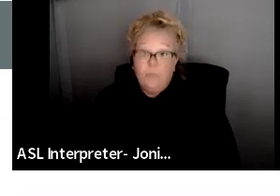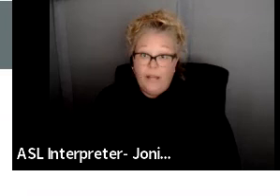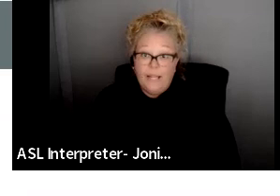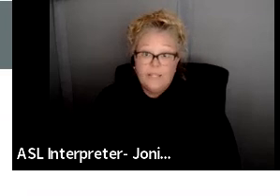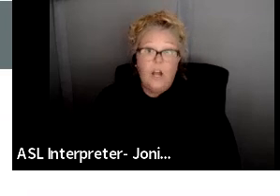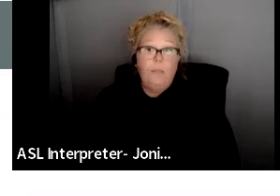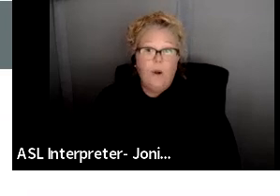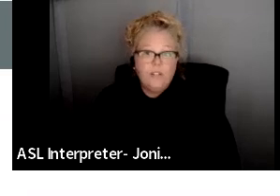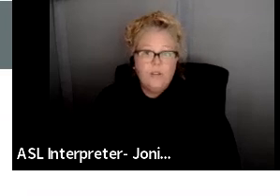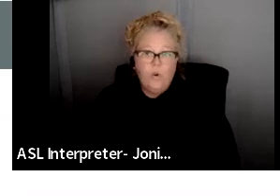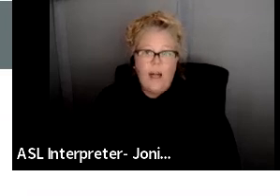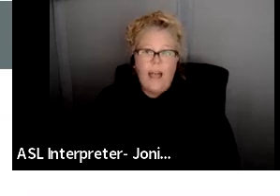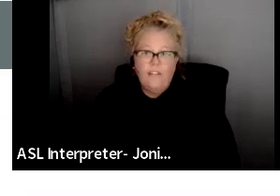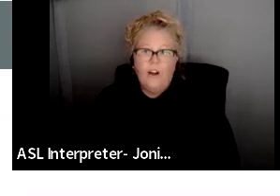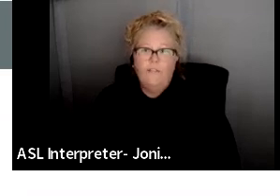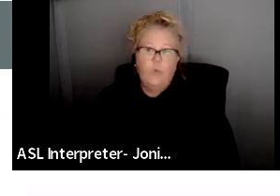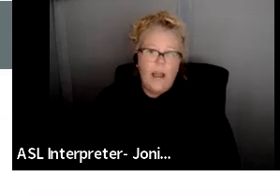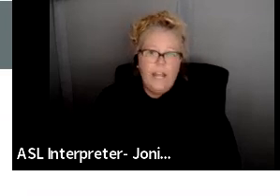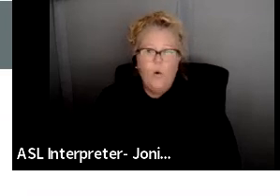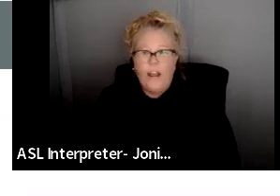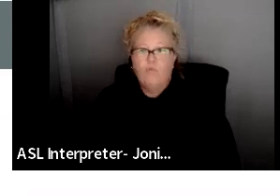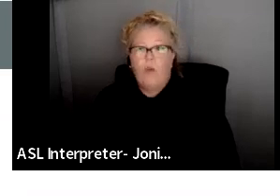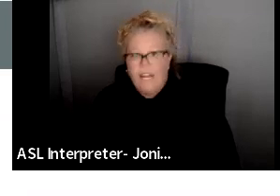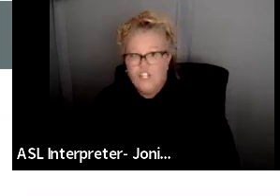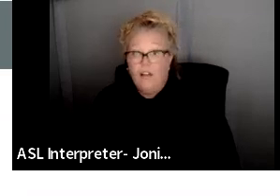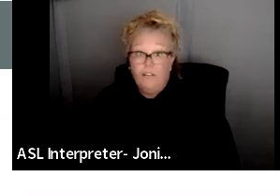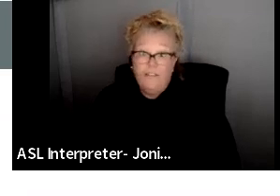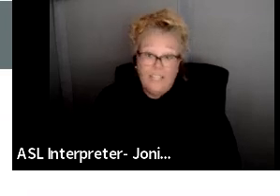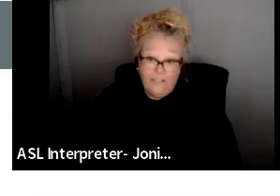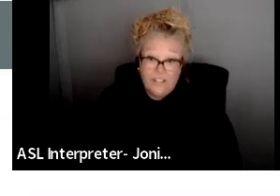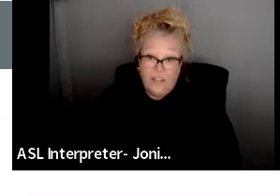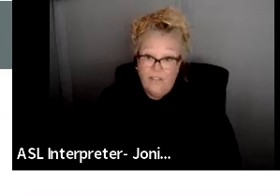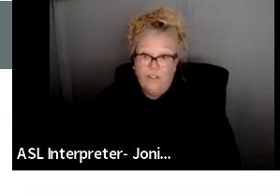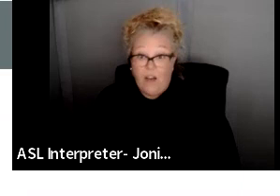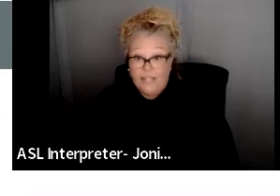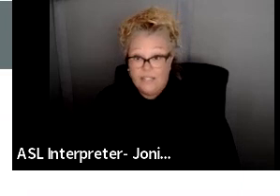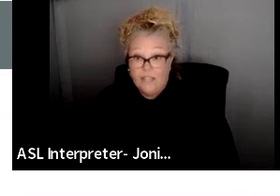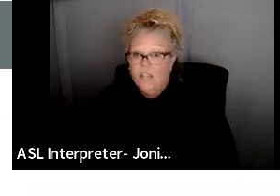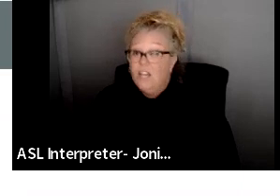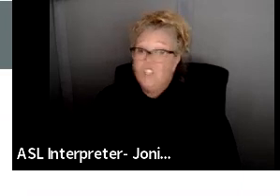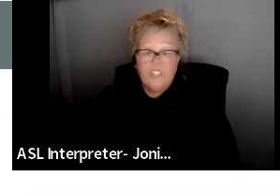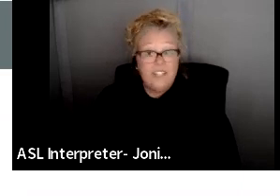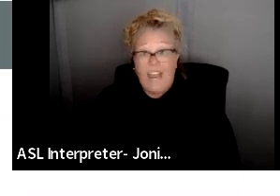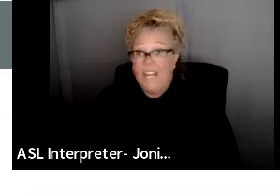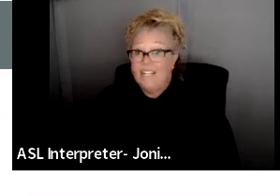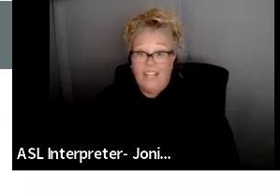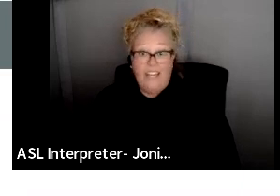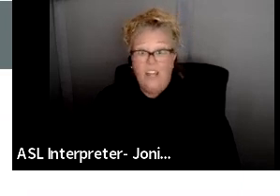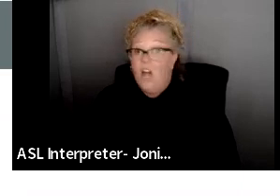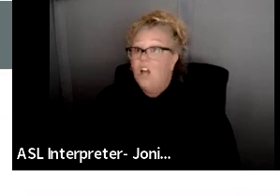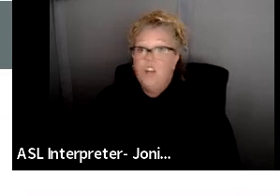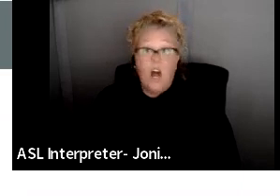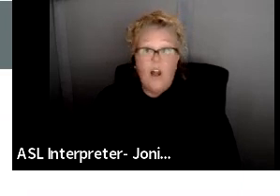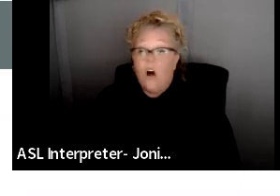cochlear implants, a person will have a variety or a range of effectiveness of their device. Just as Katie